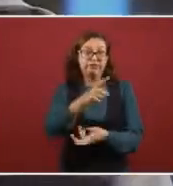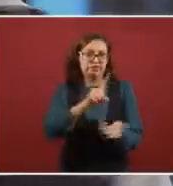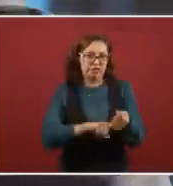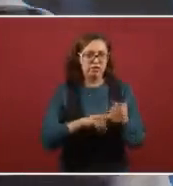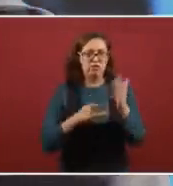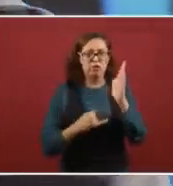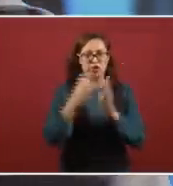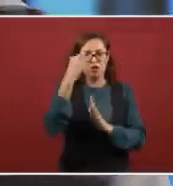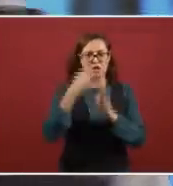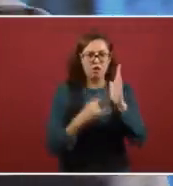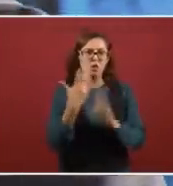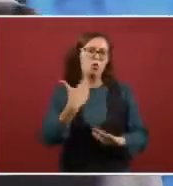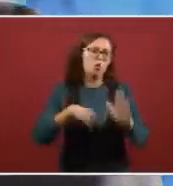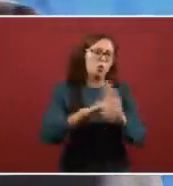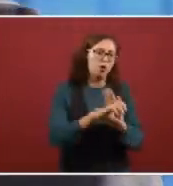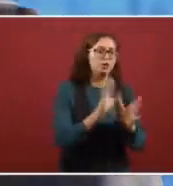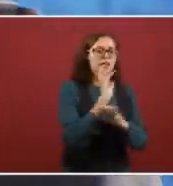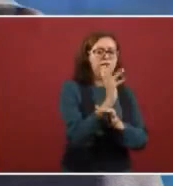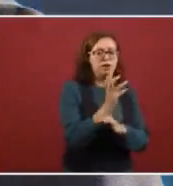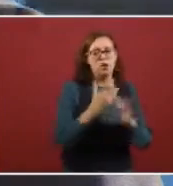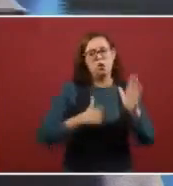There's laundry room,